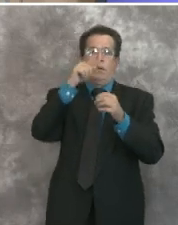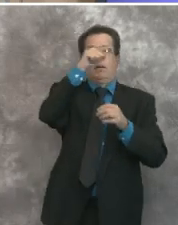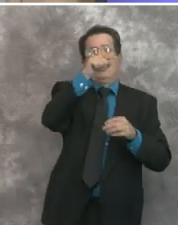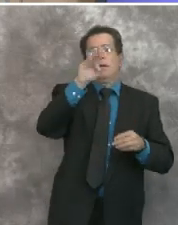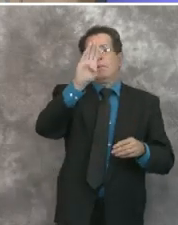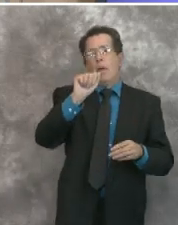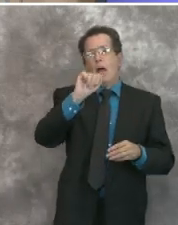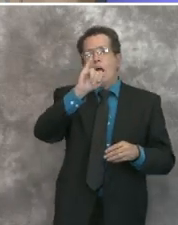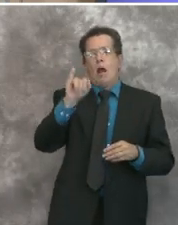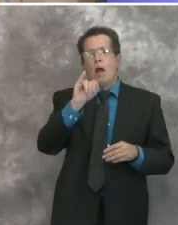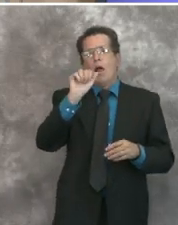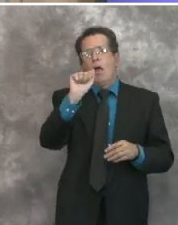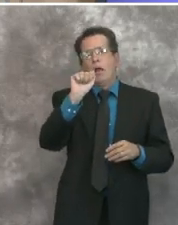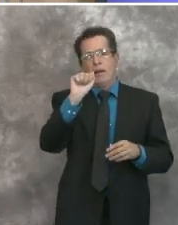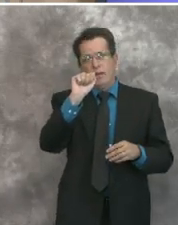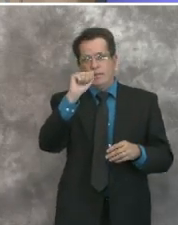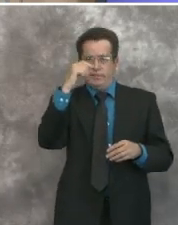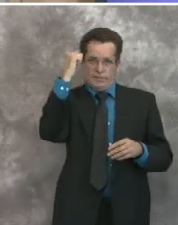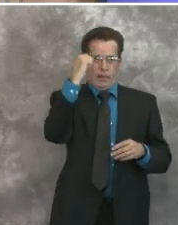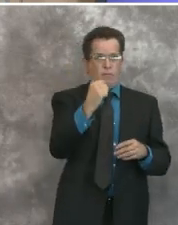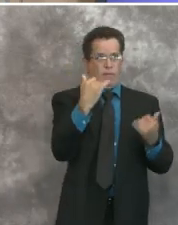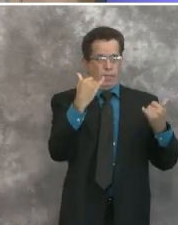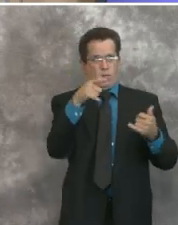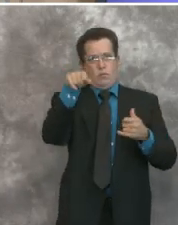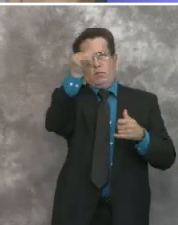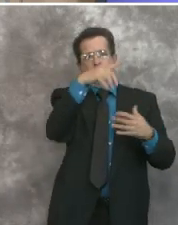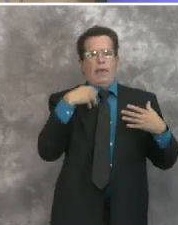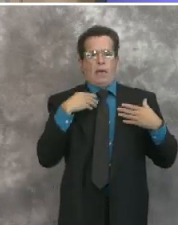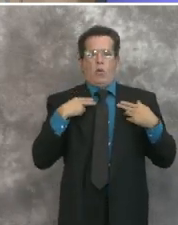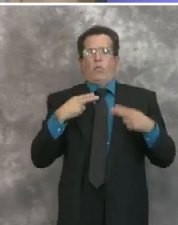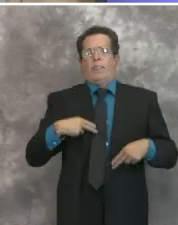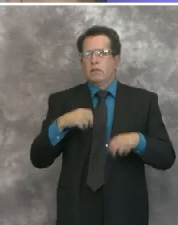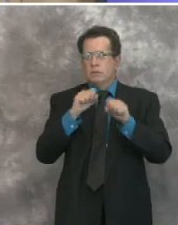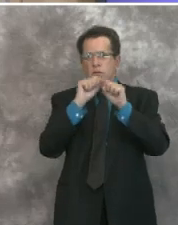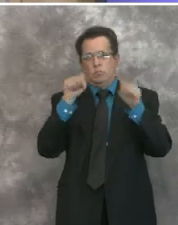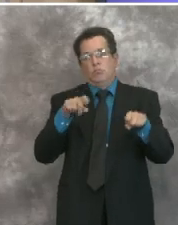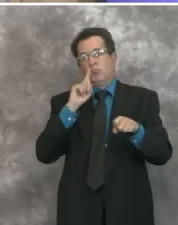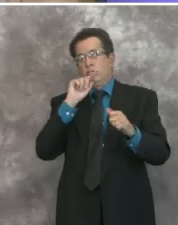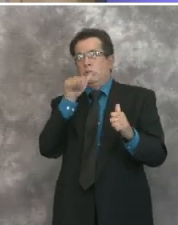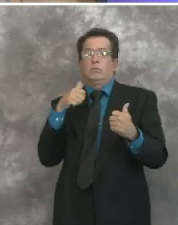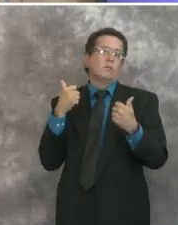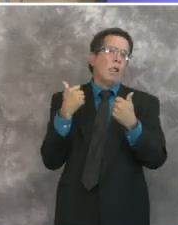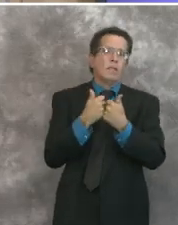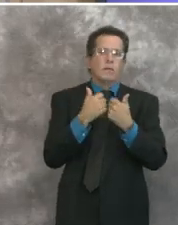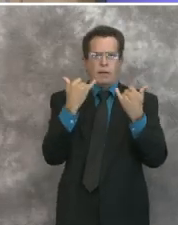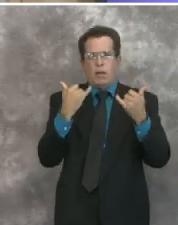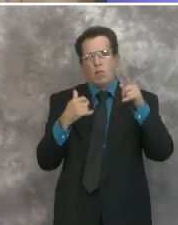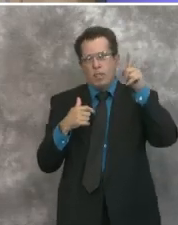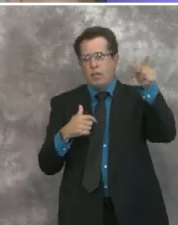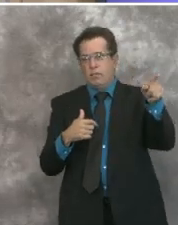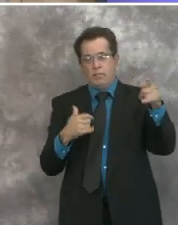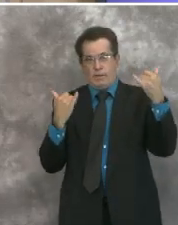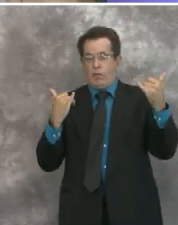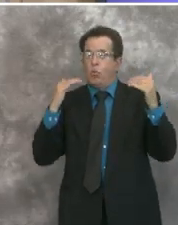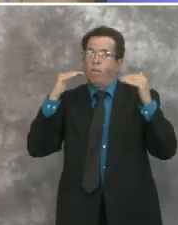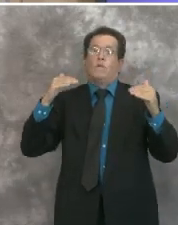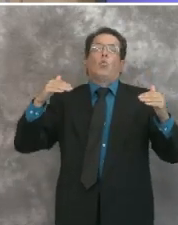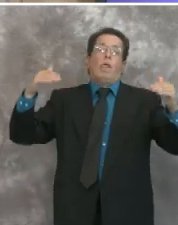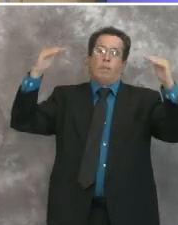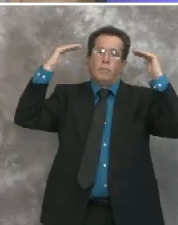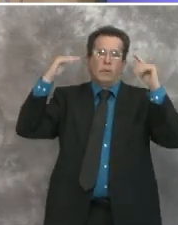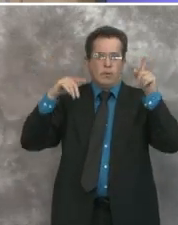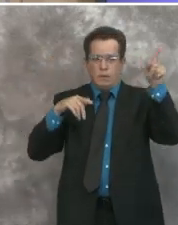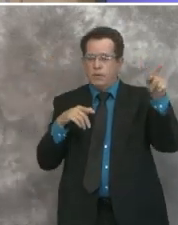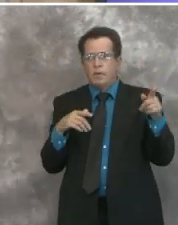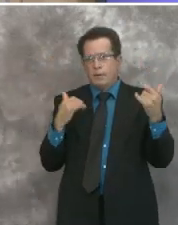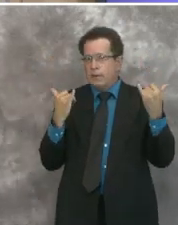and that the Baja healthcare system is facing significant challenges. In many ways, they're getting overwhelmed,